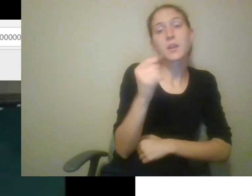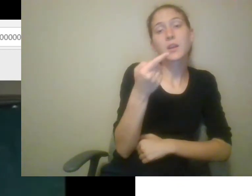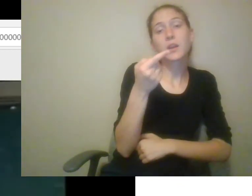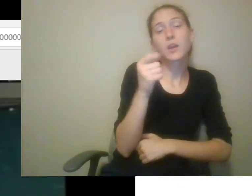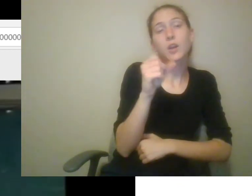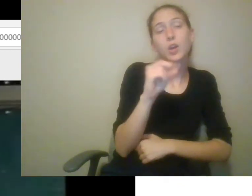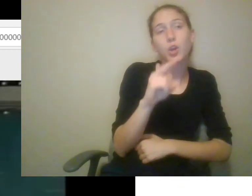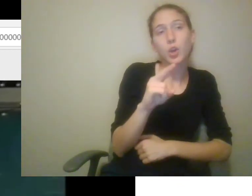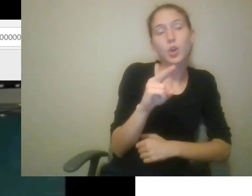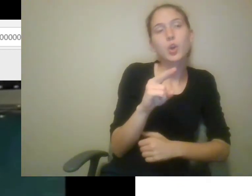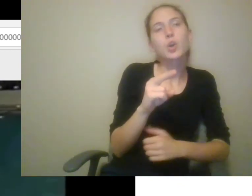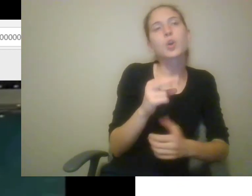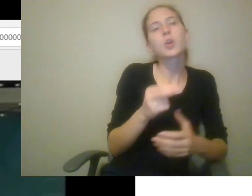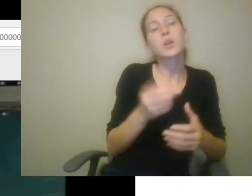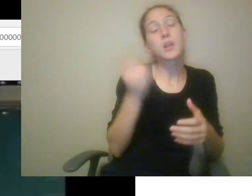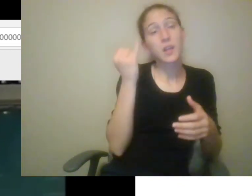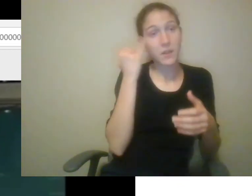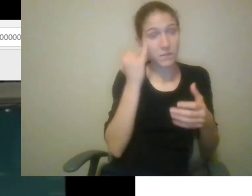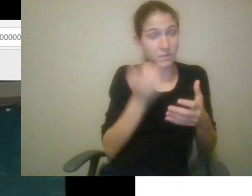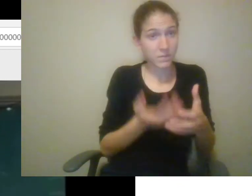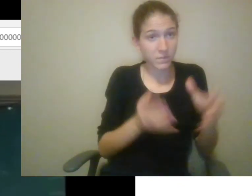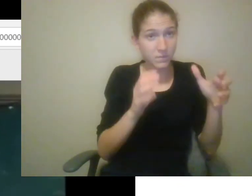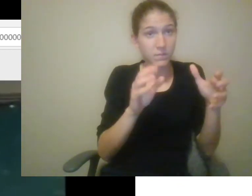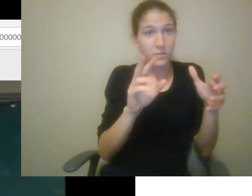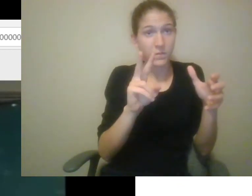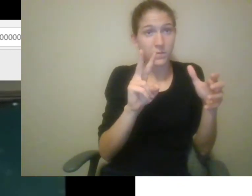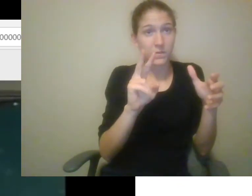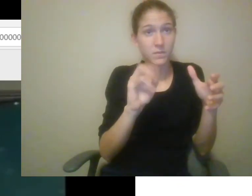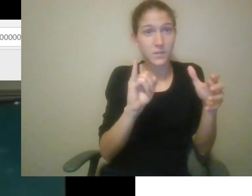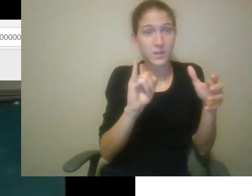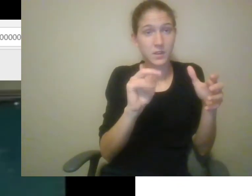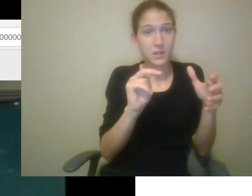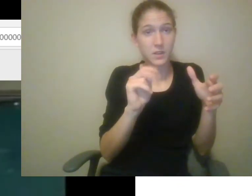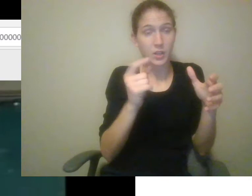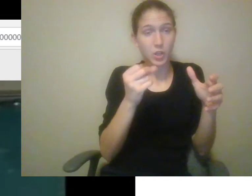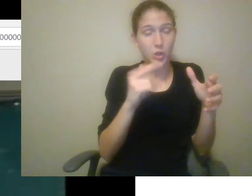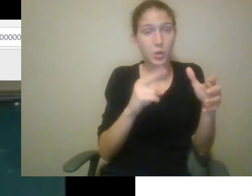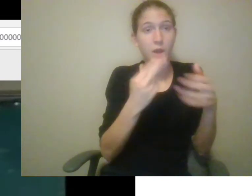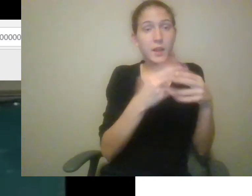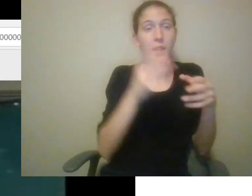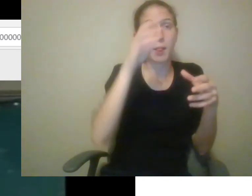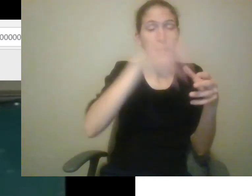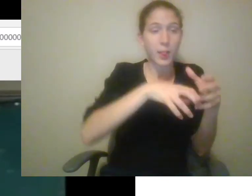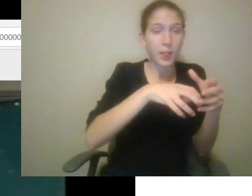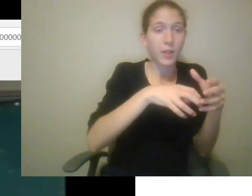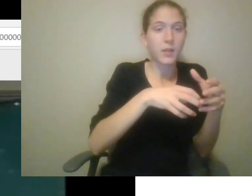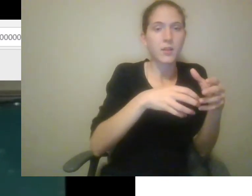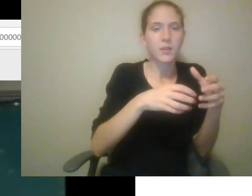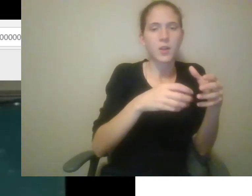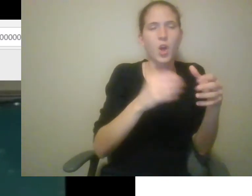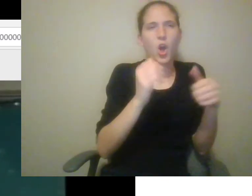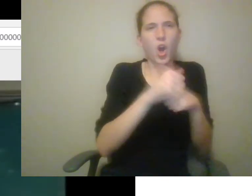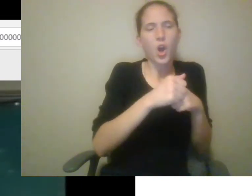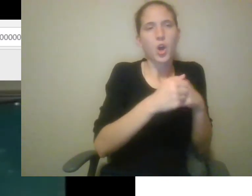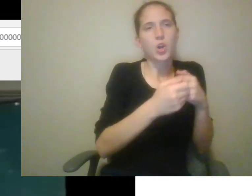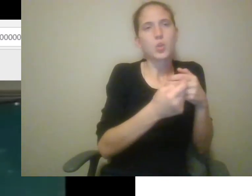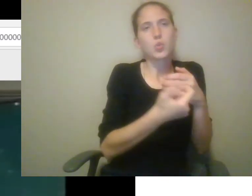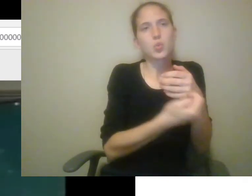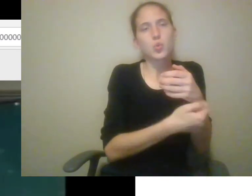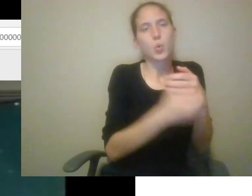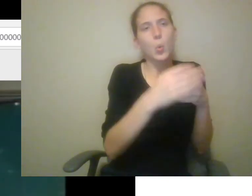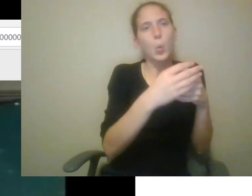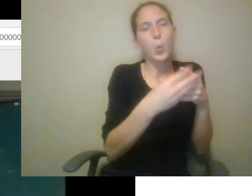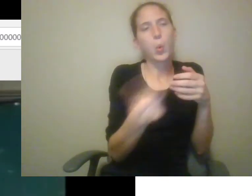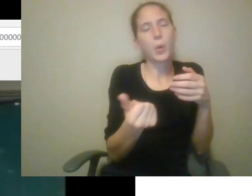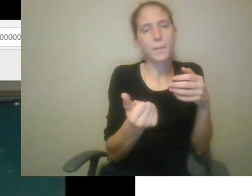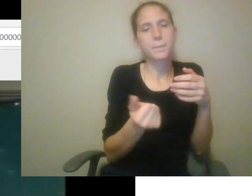left. This is a raw egg. Okay, this is not cooked egg. This is a raw egg. It bounces.